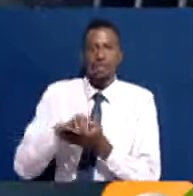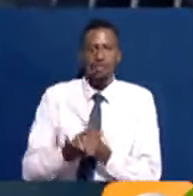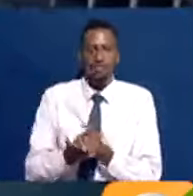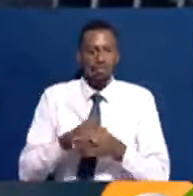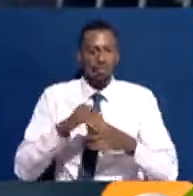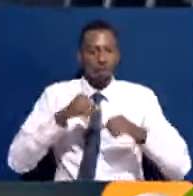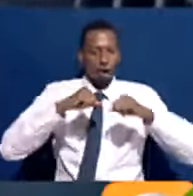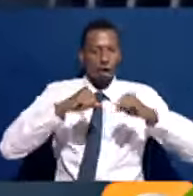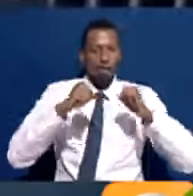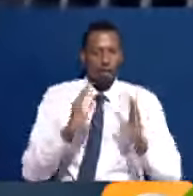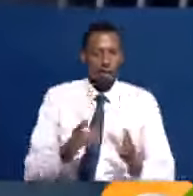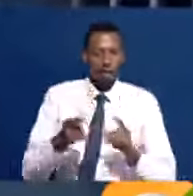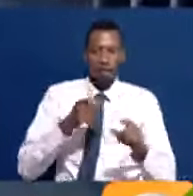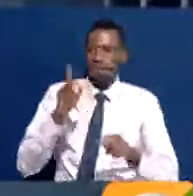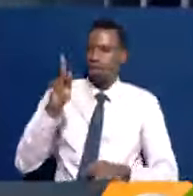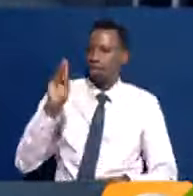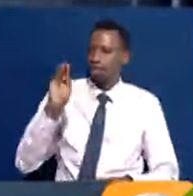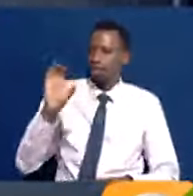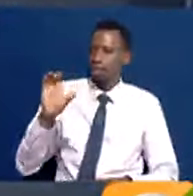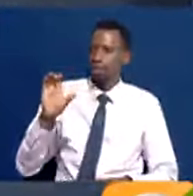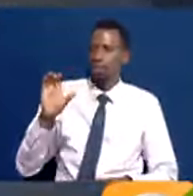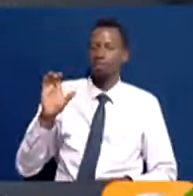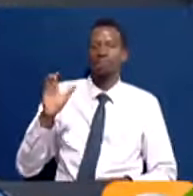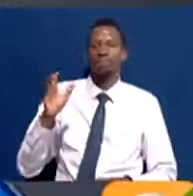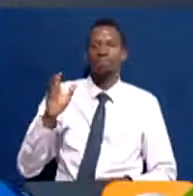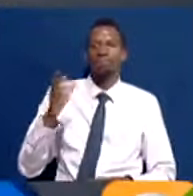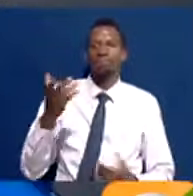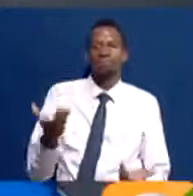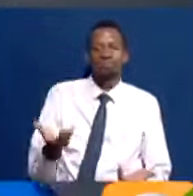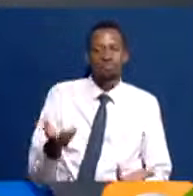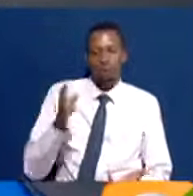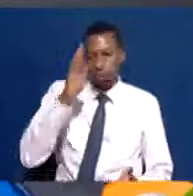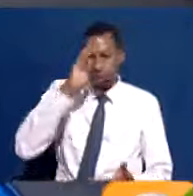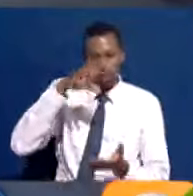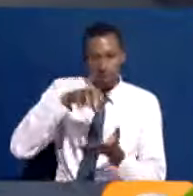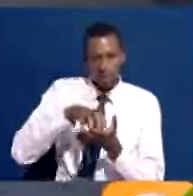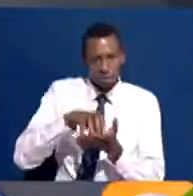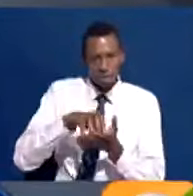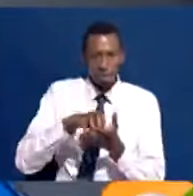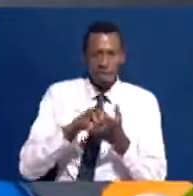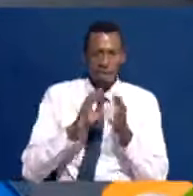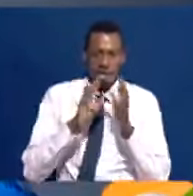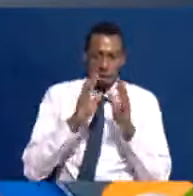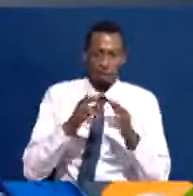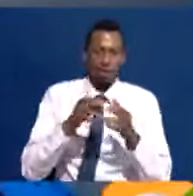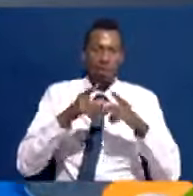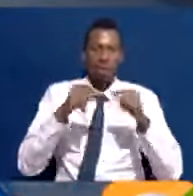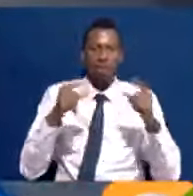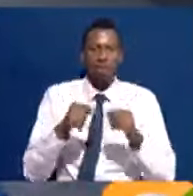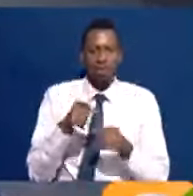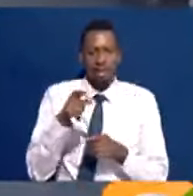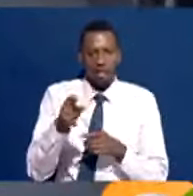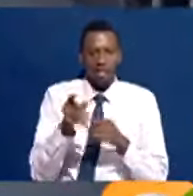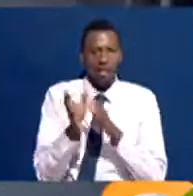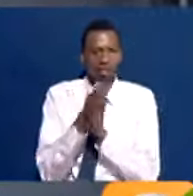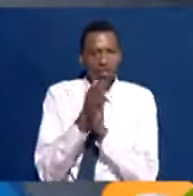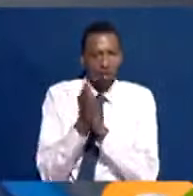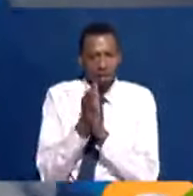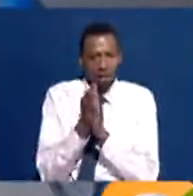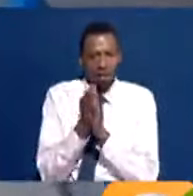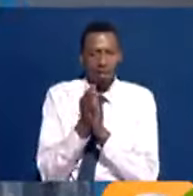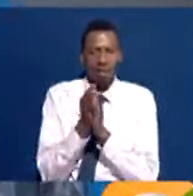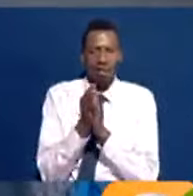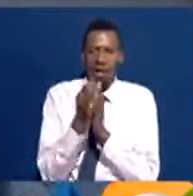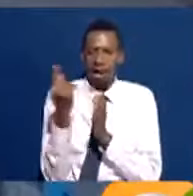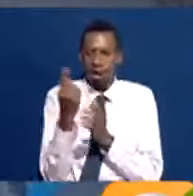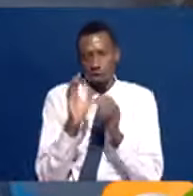Police Station have recorded statements as investigations commence. This is not an isolated case. In April